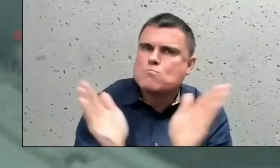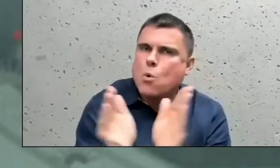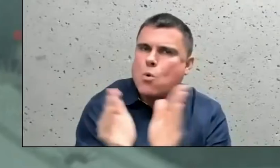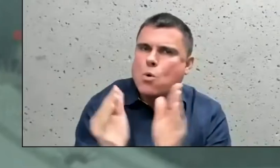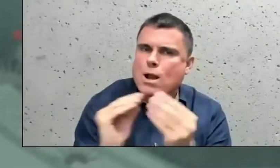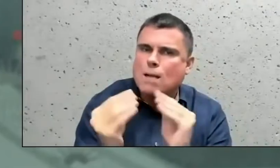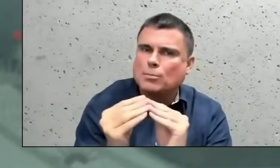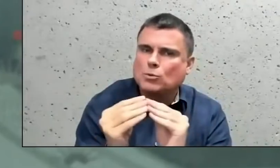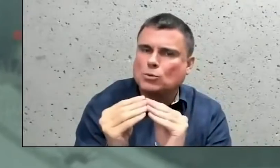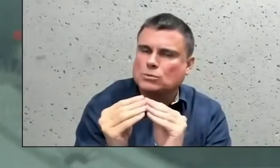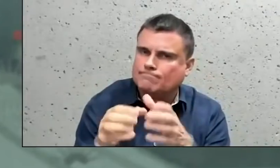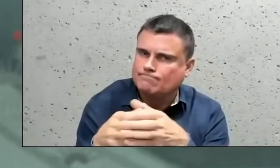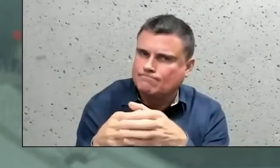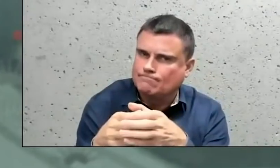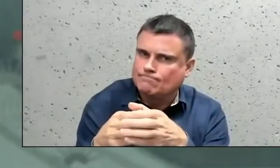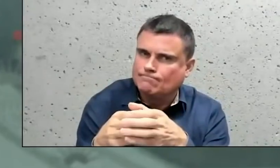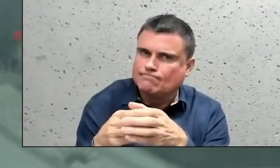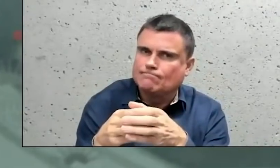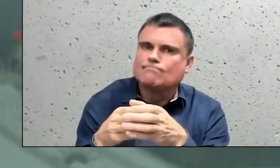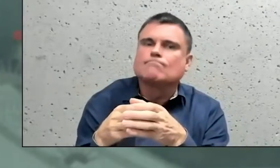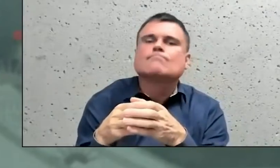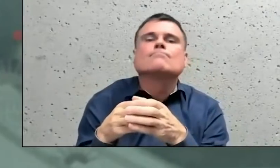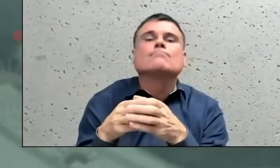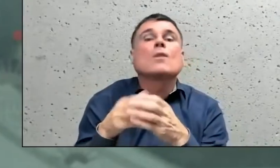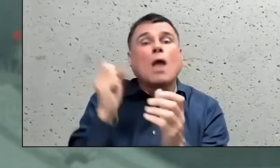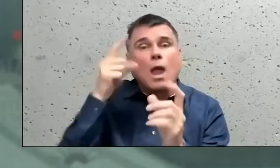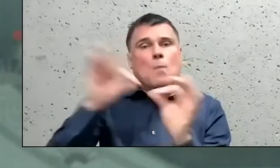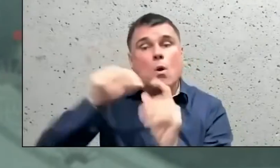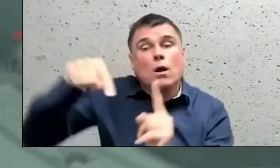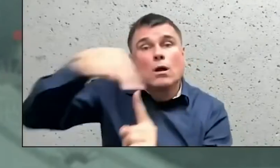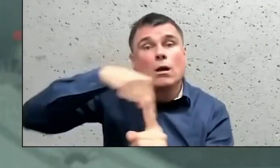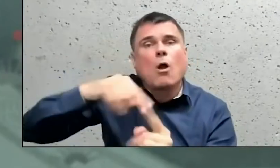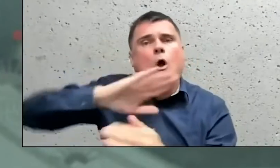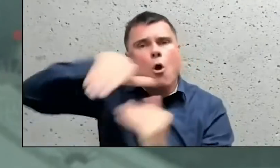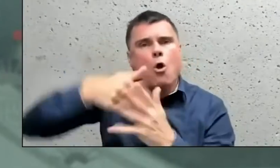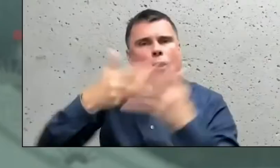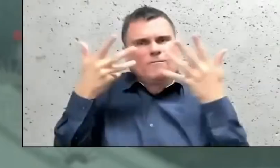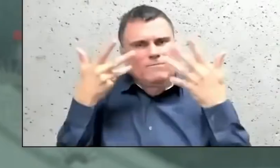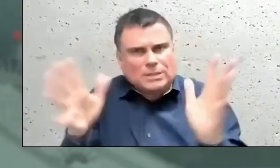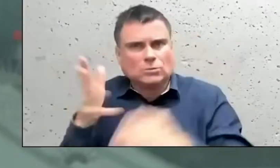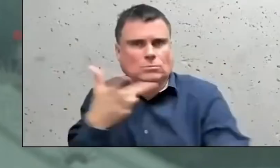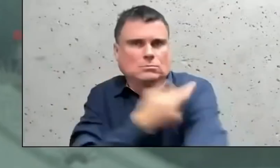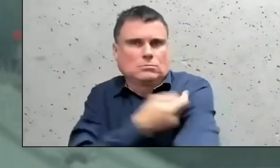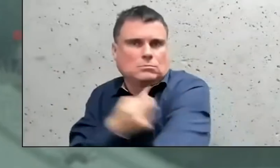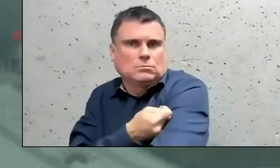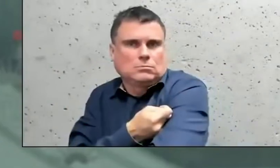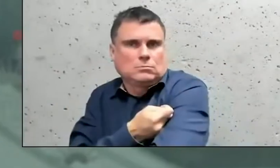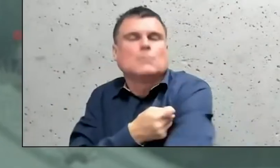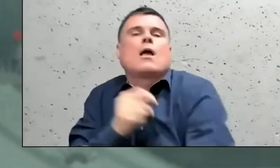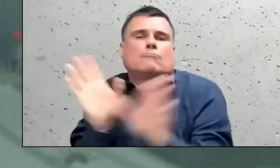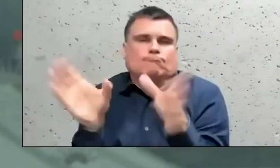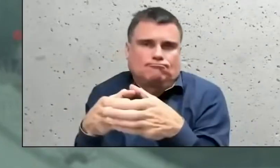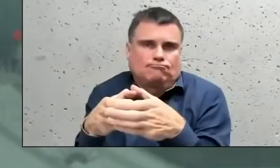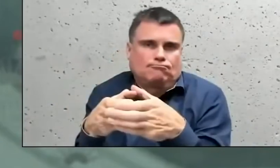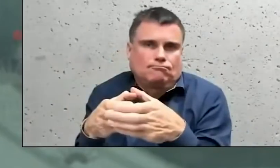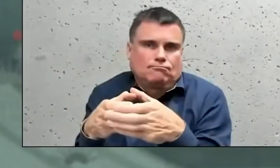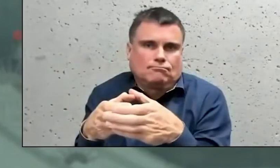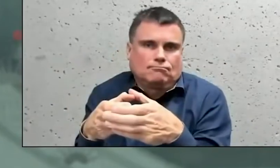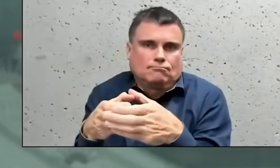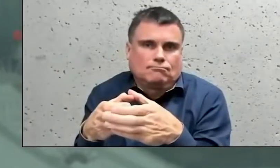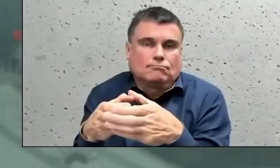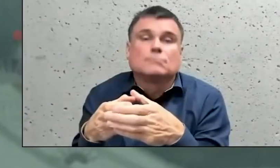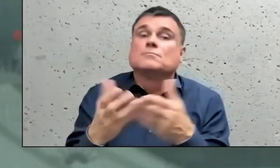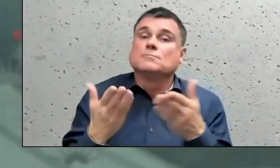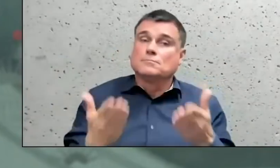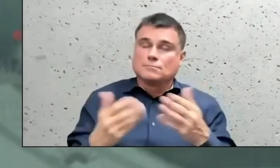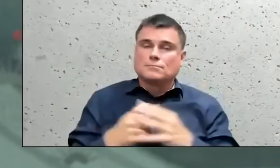indoor group, that people are vaccinated. That helps mitigate the risk of transmission. You can spend time with